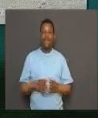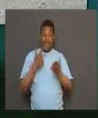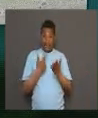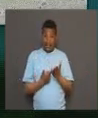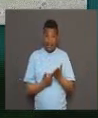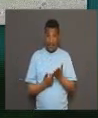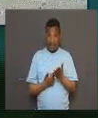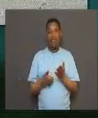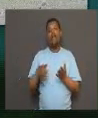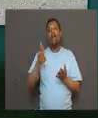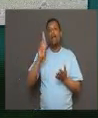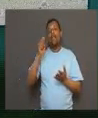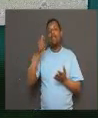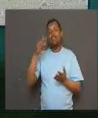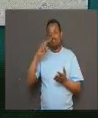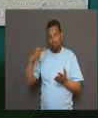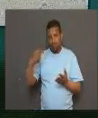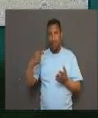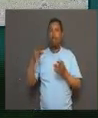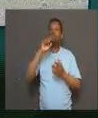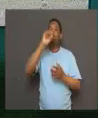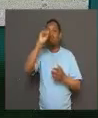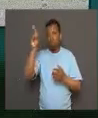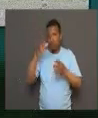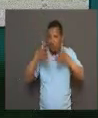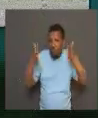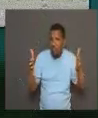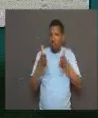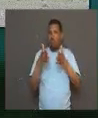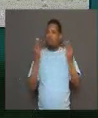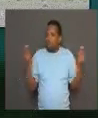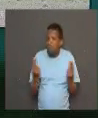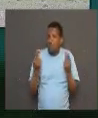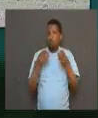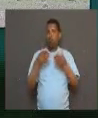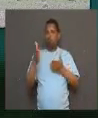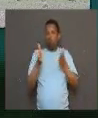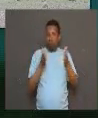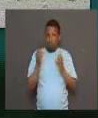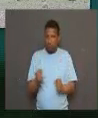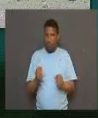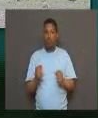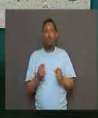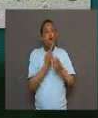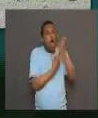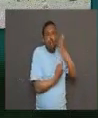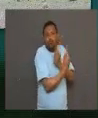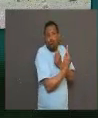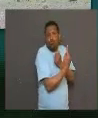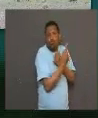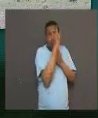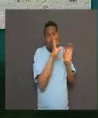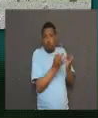These range in terms of size and function from an isolated